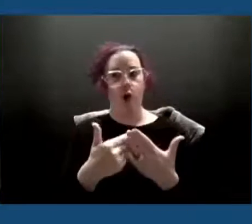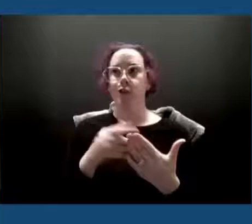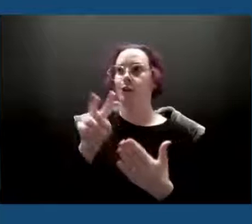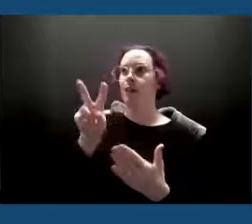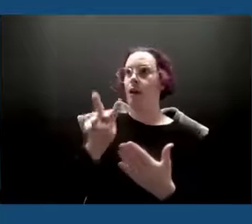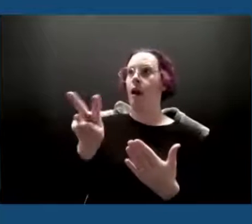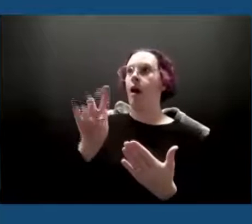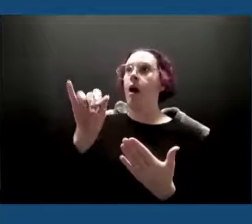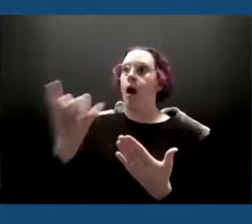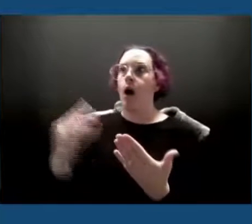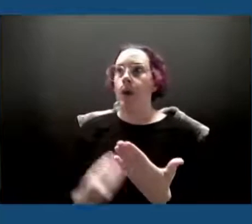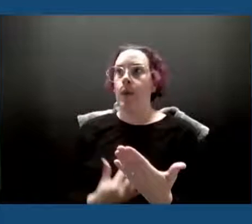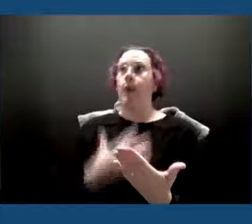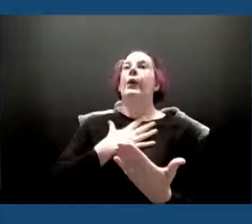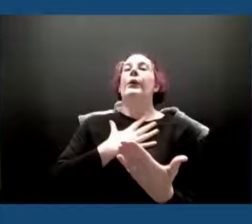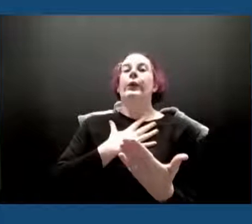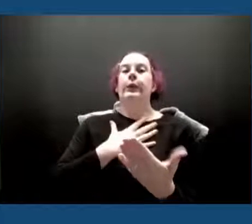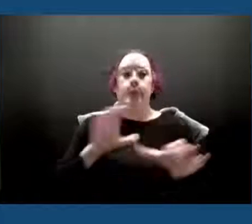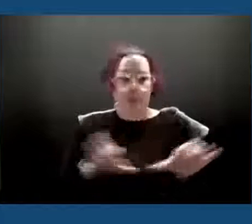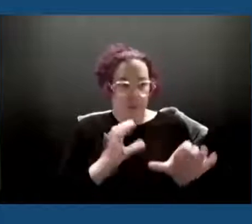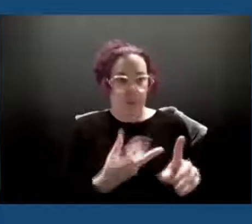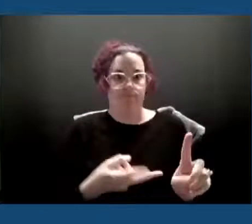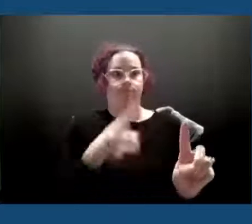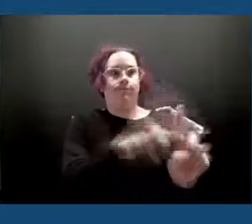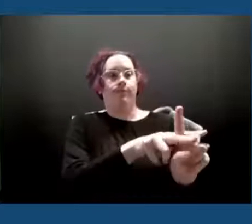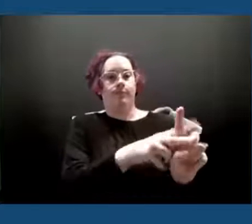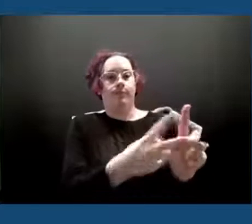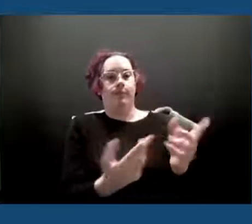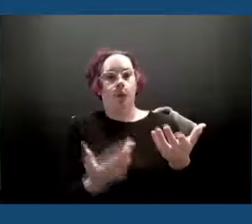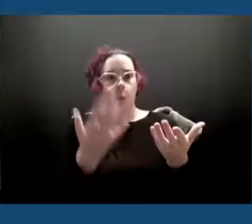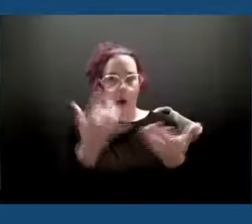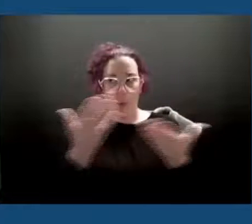and your story and how we are here today.